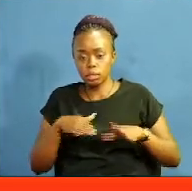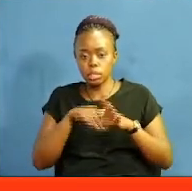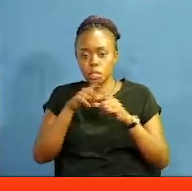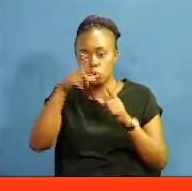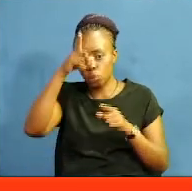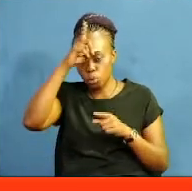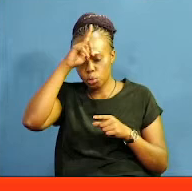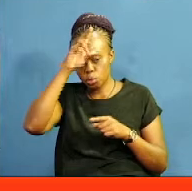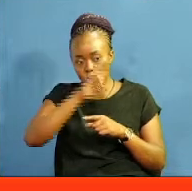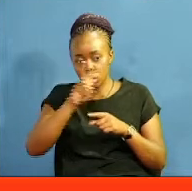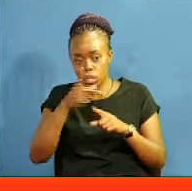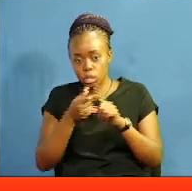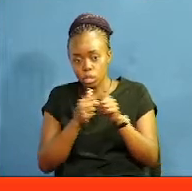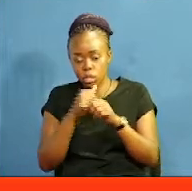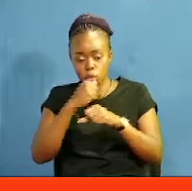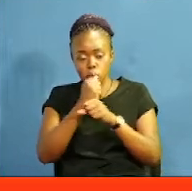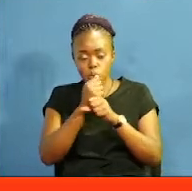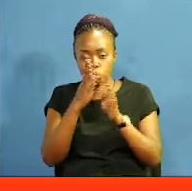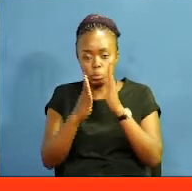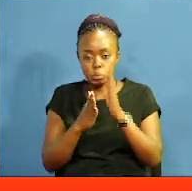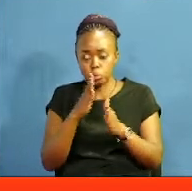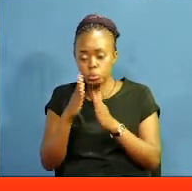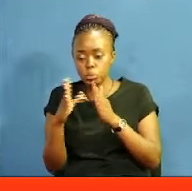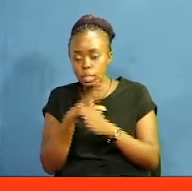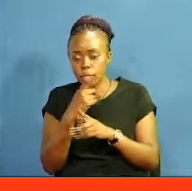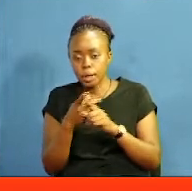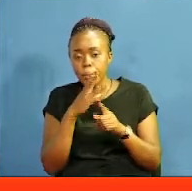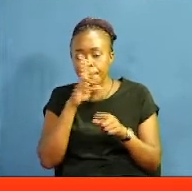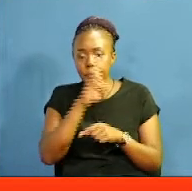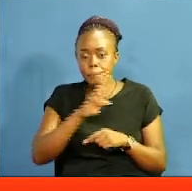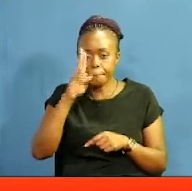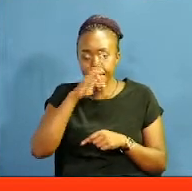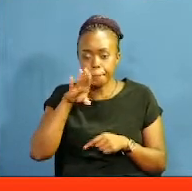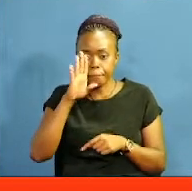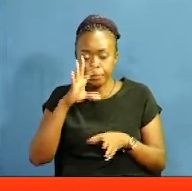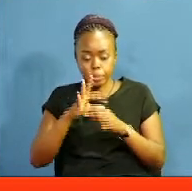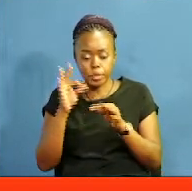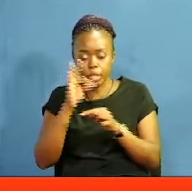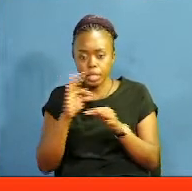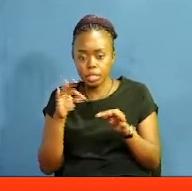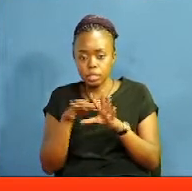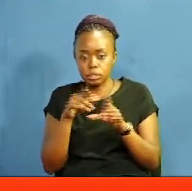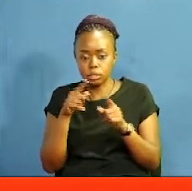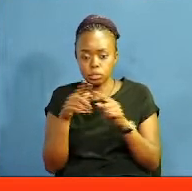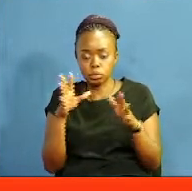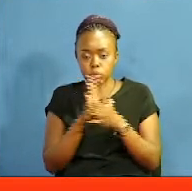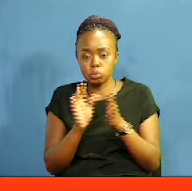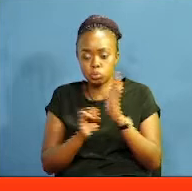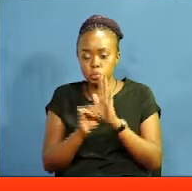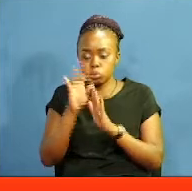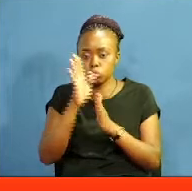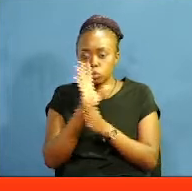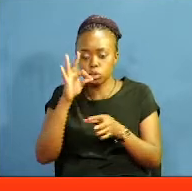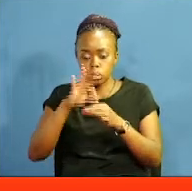the villages. They look at the opinion shapers. And through that, they use their influence, their financial influence, to influence them